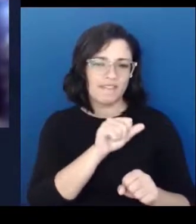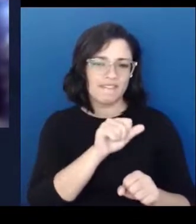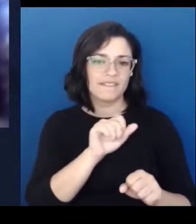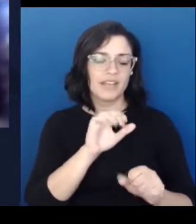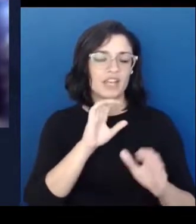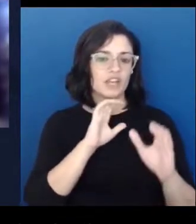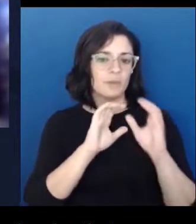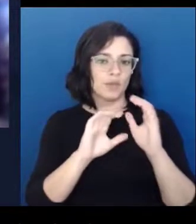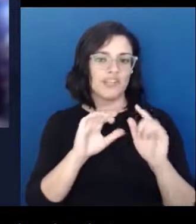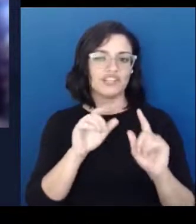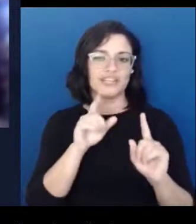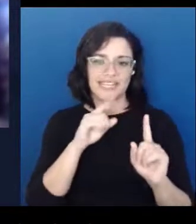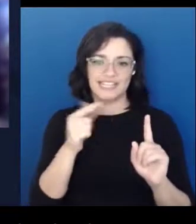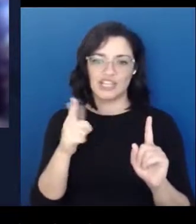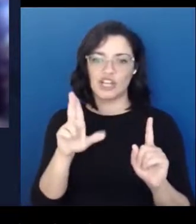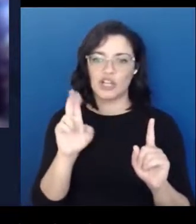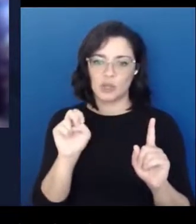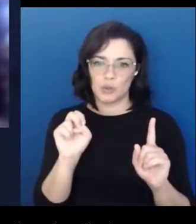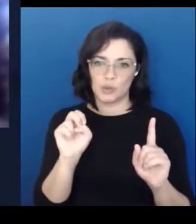people.